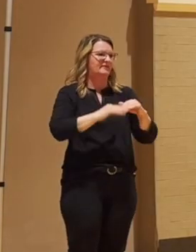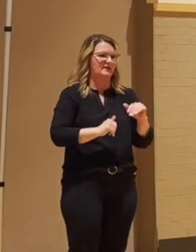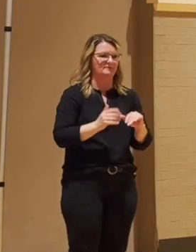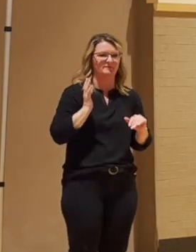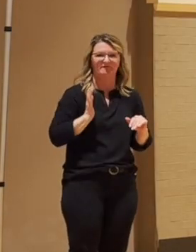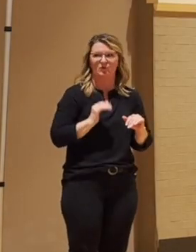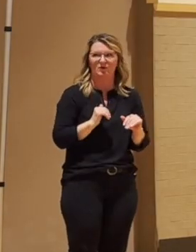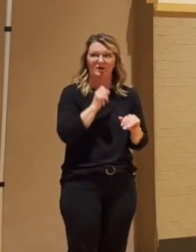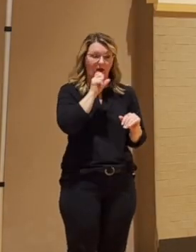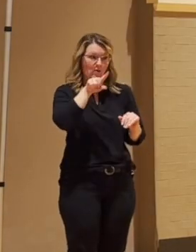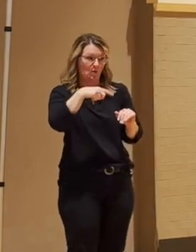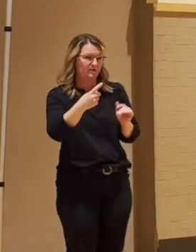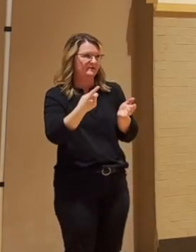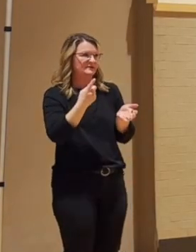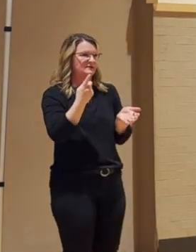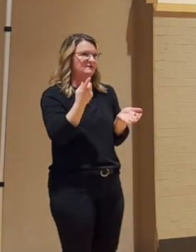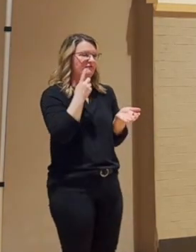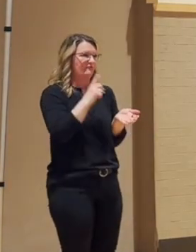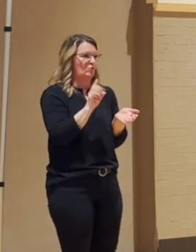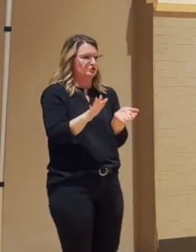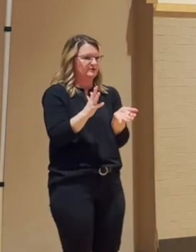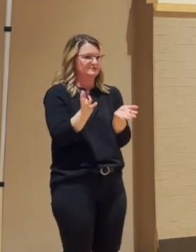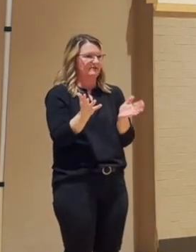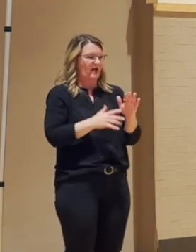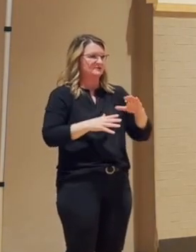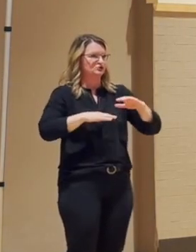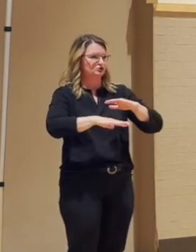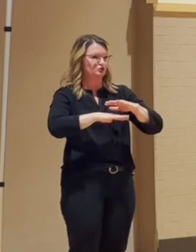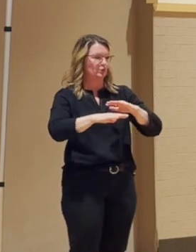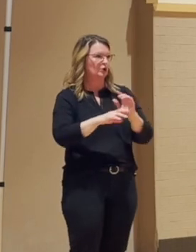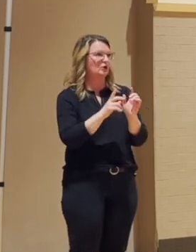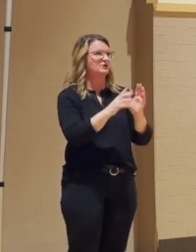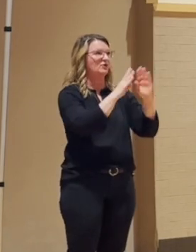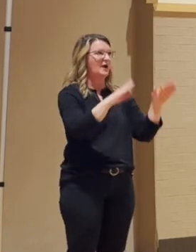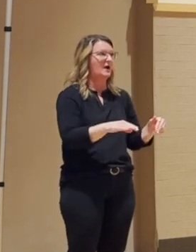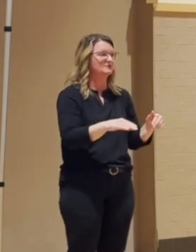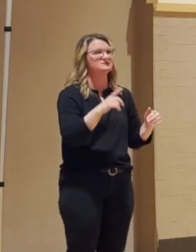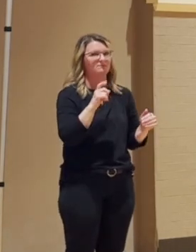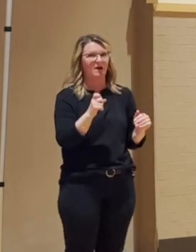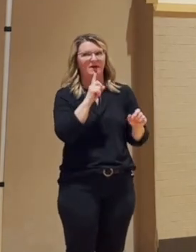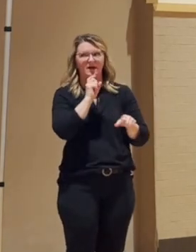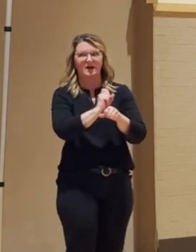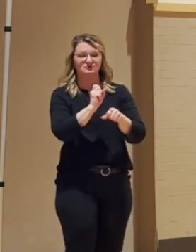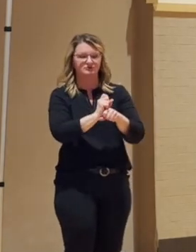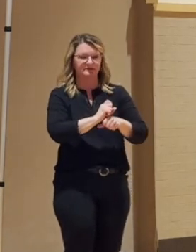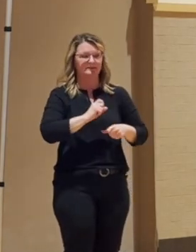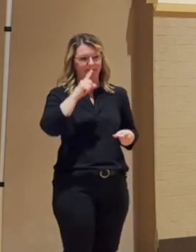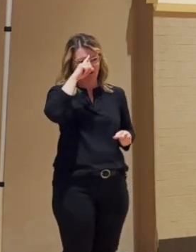Not even just in the sense of, you know, sewers not being able to back up your homes because we were here and our stuff is underground,